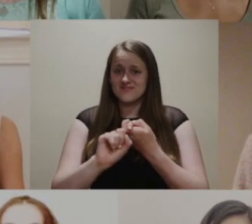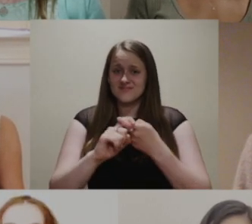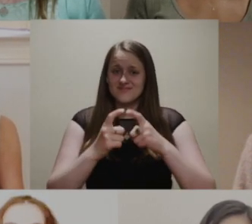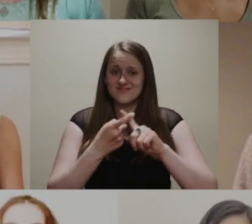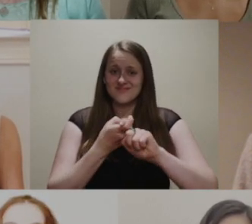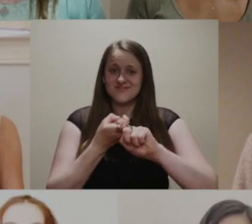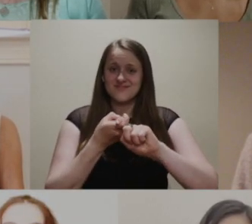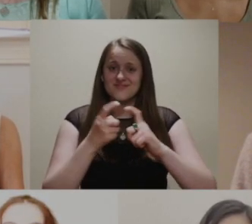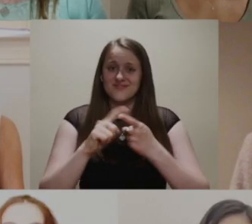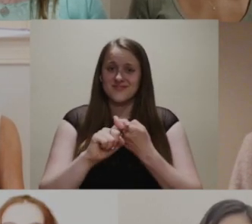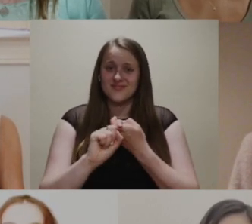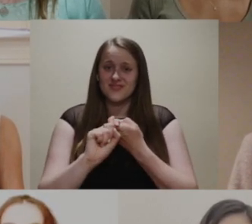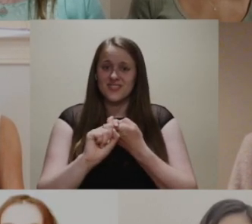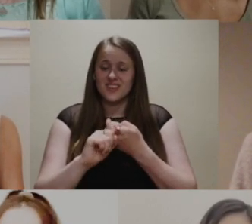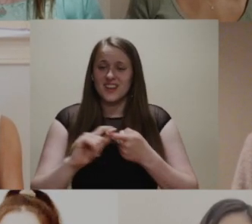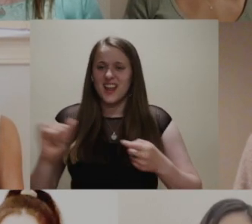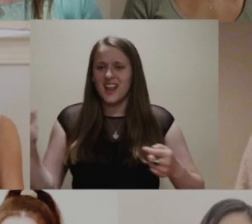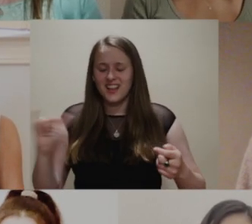friend